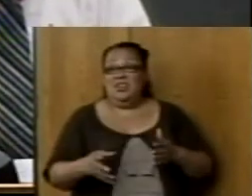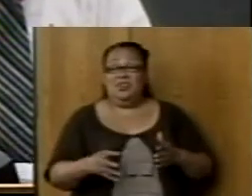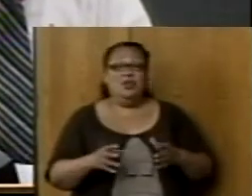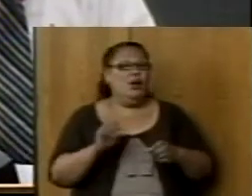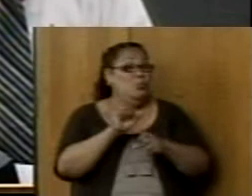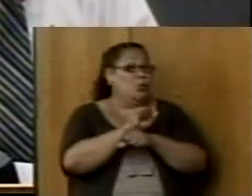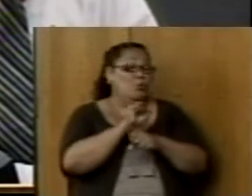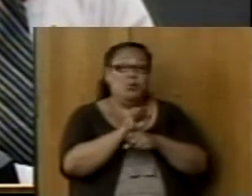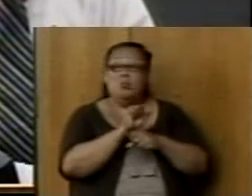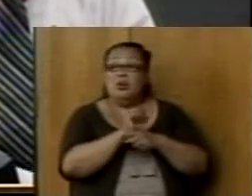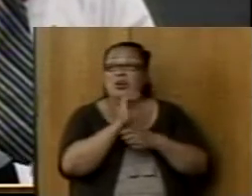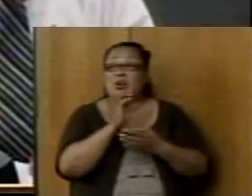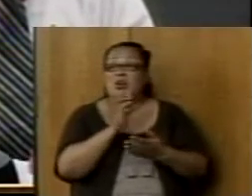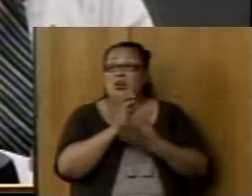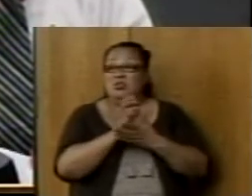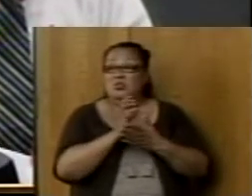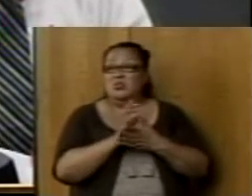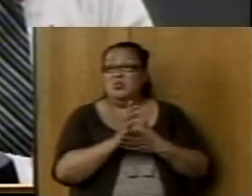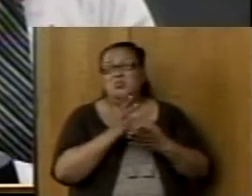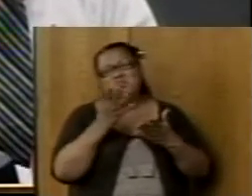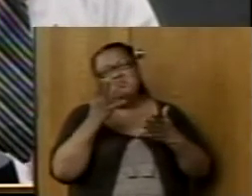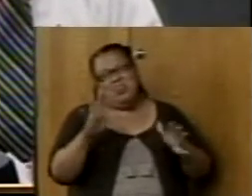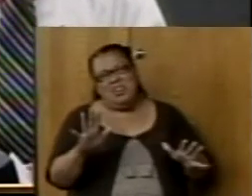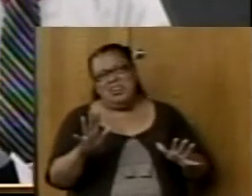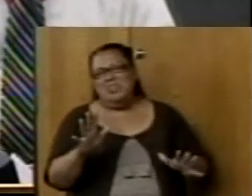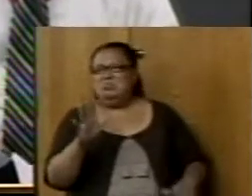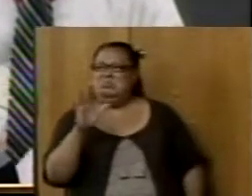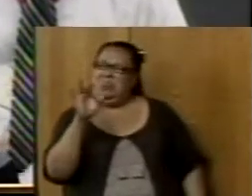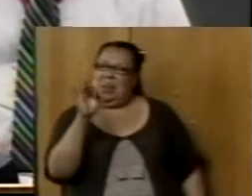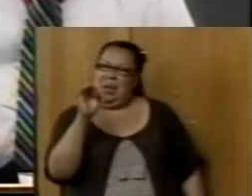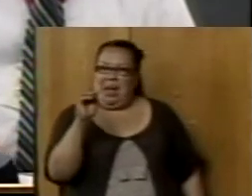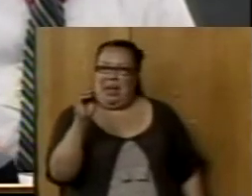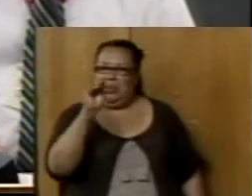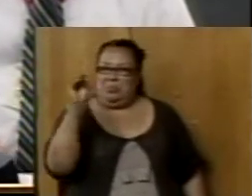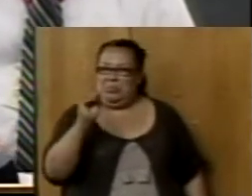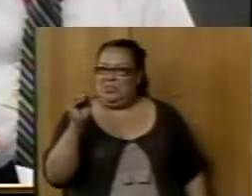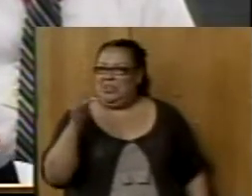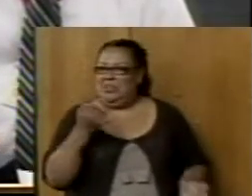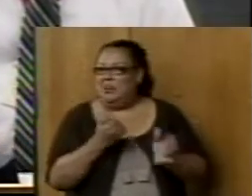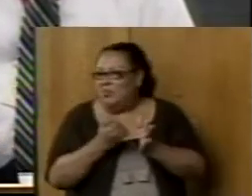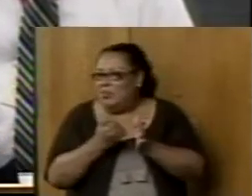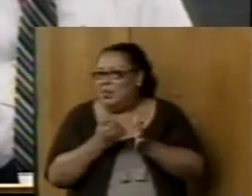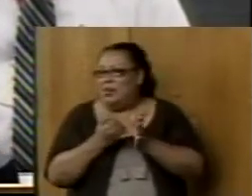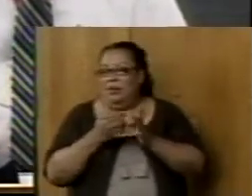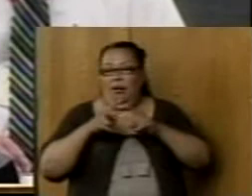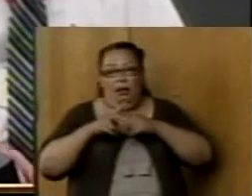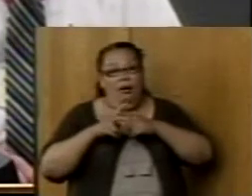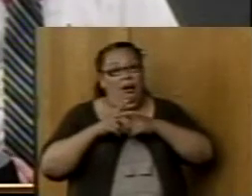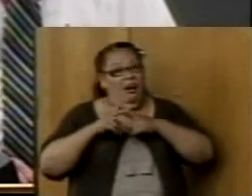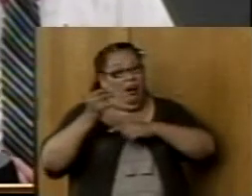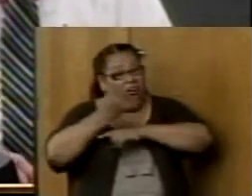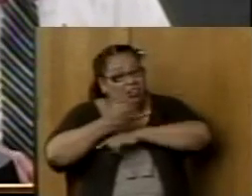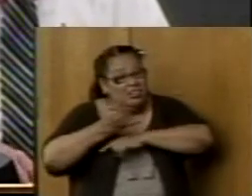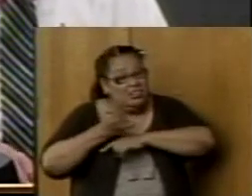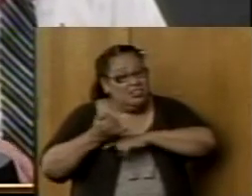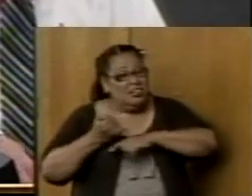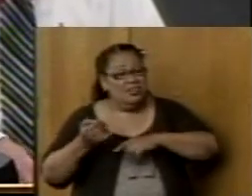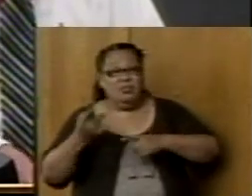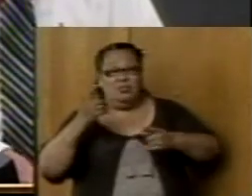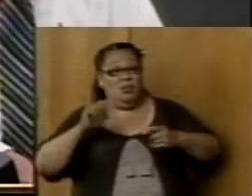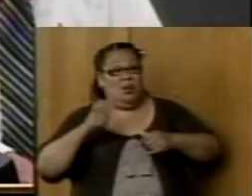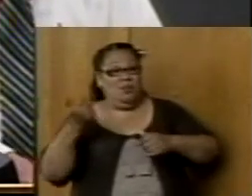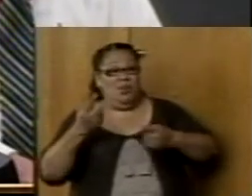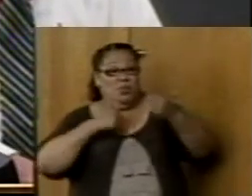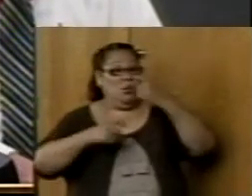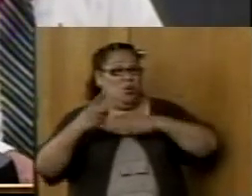with a contractor. We've probably finished about 80% of it. Our architect, Mr. Mendez, is here. If you have any other